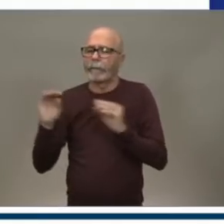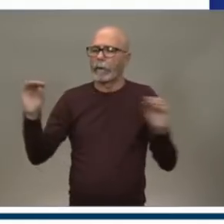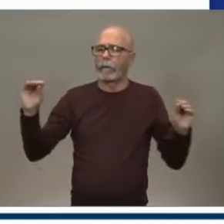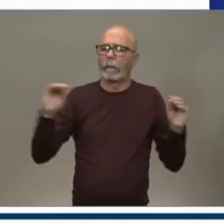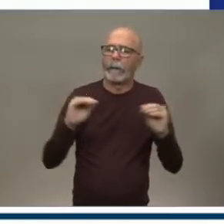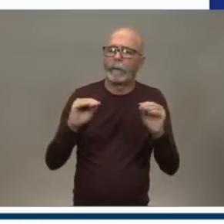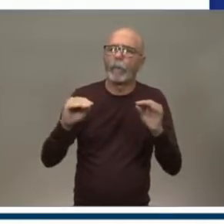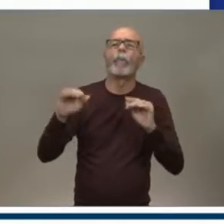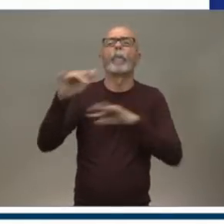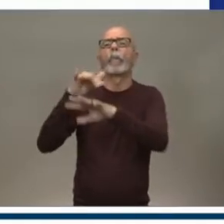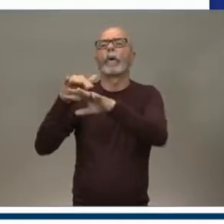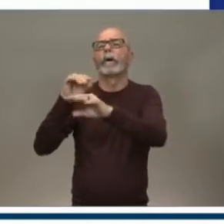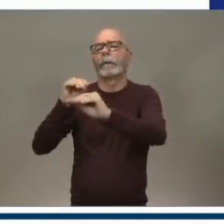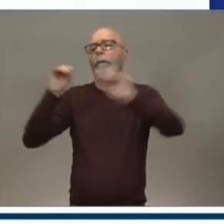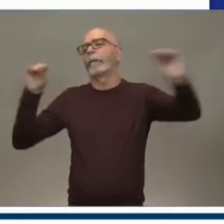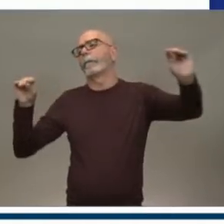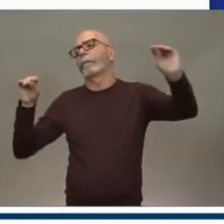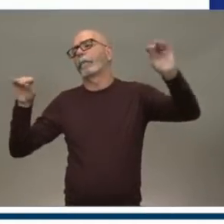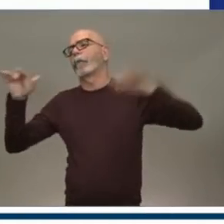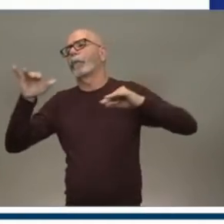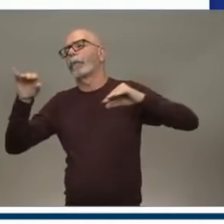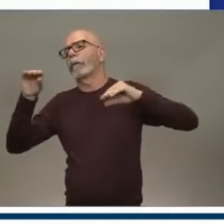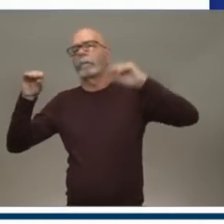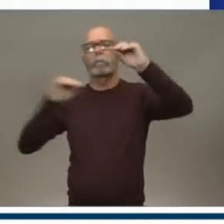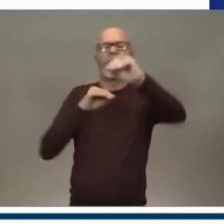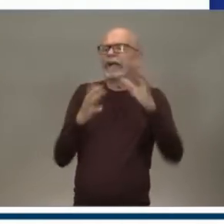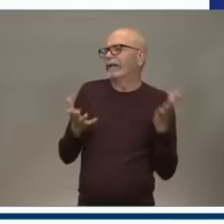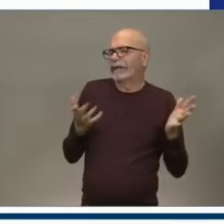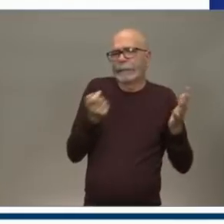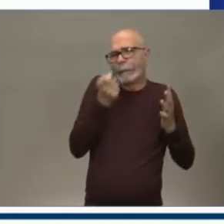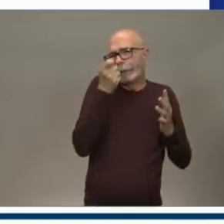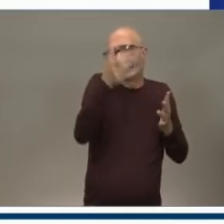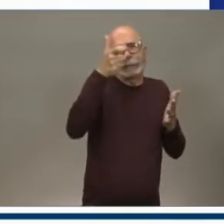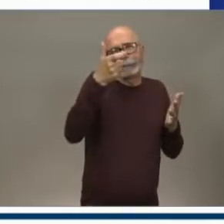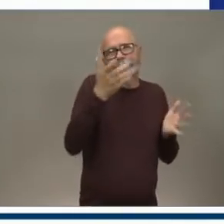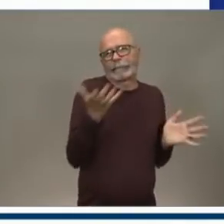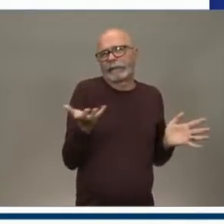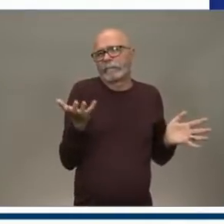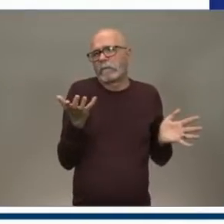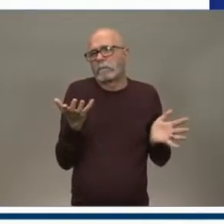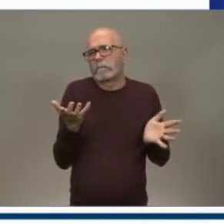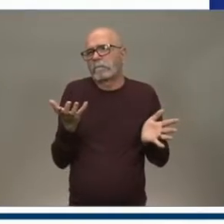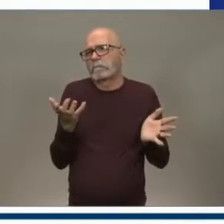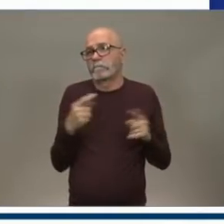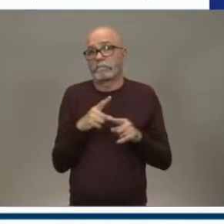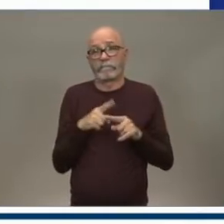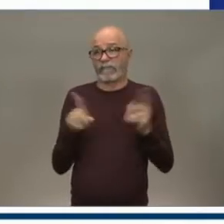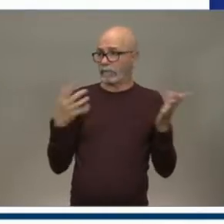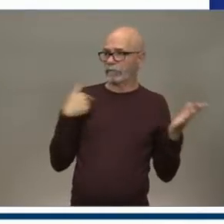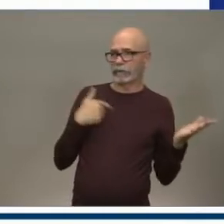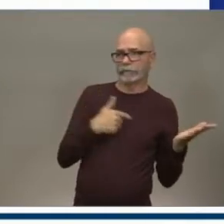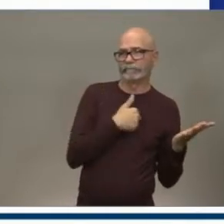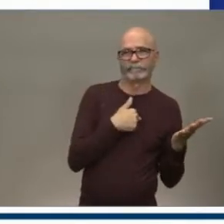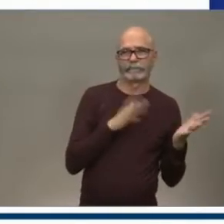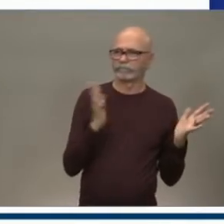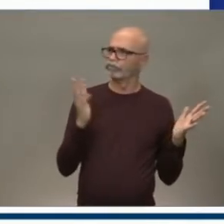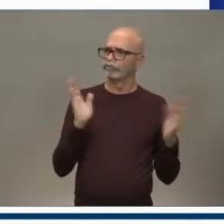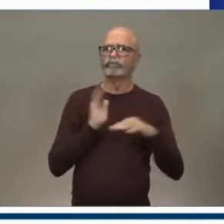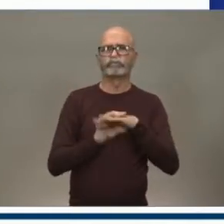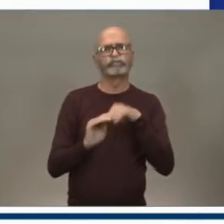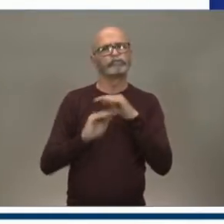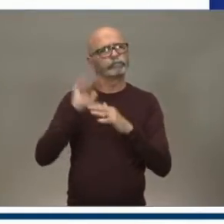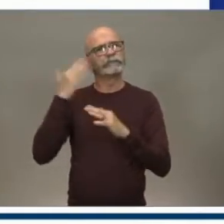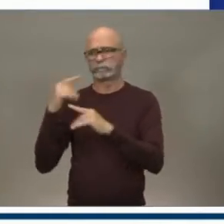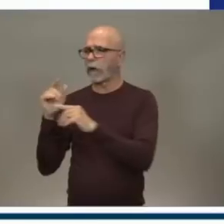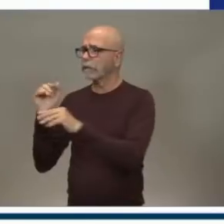configuration. But we're very comfortable, that we're providing a safe environment for our kids.